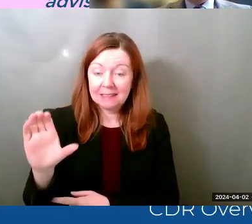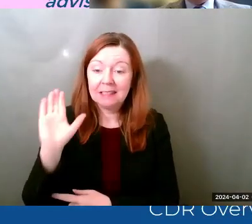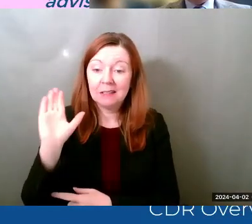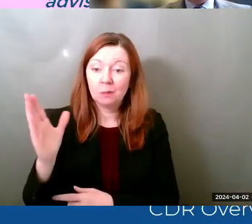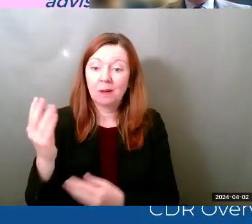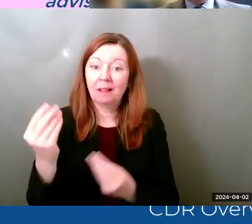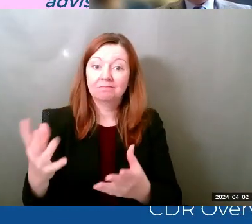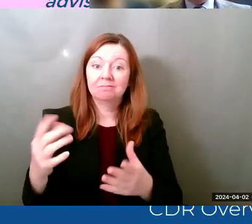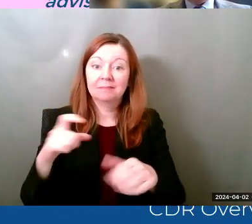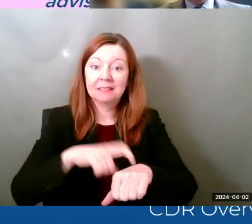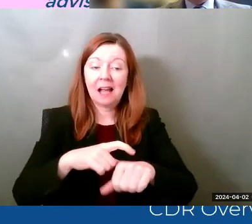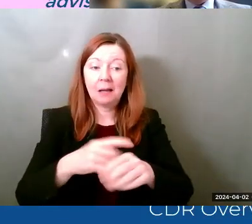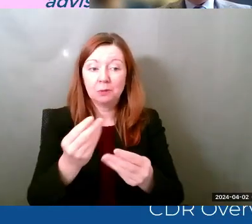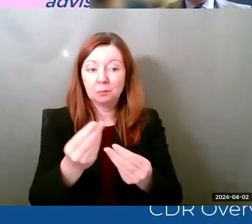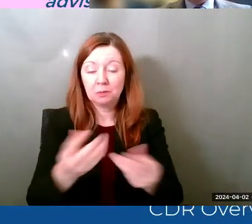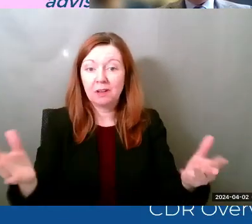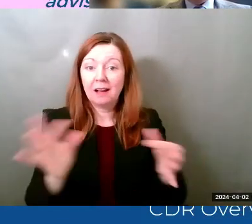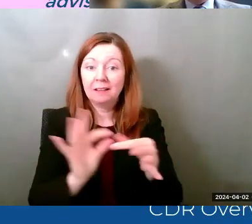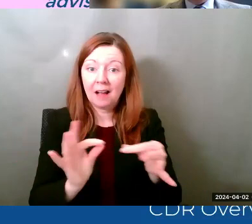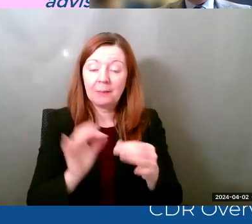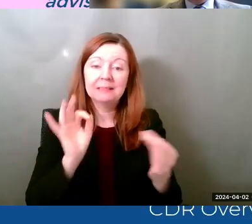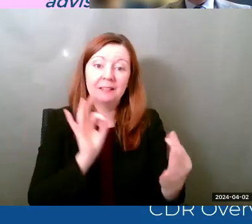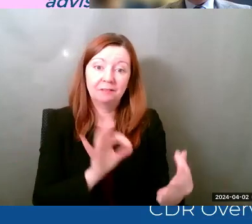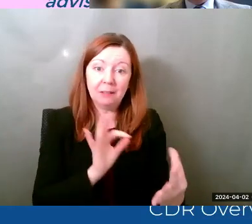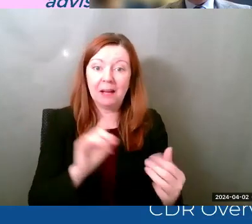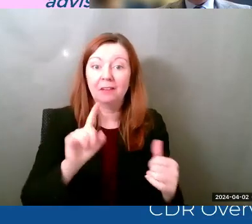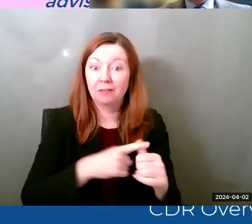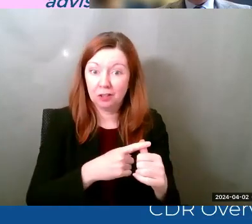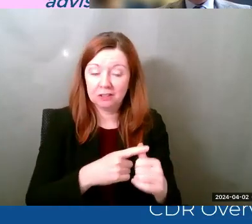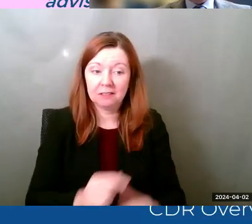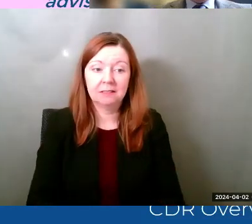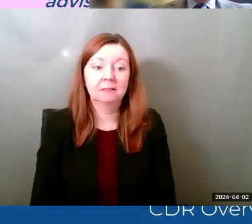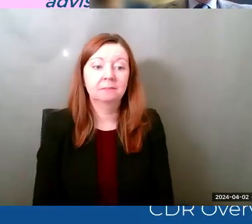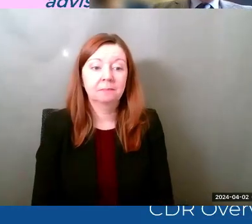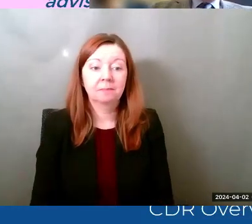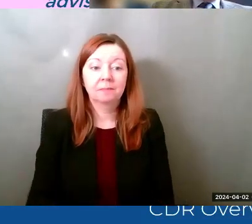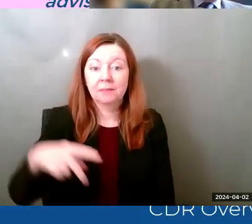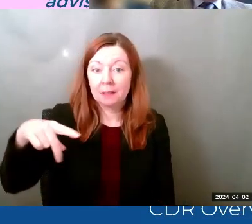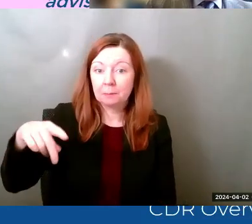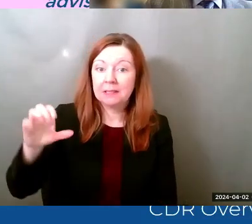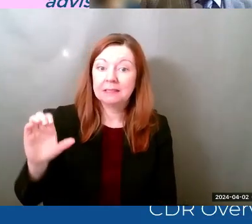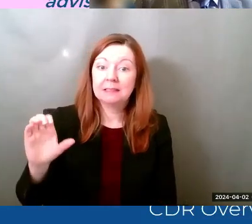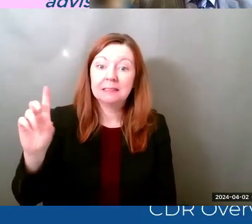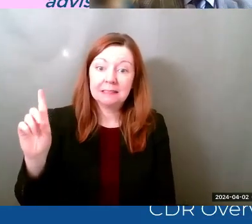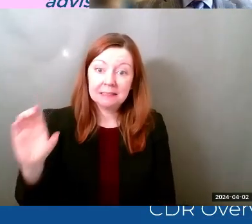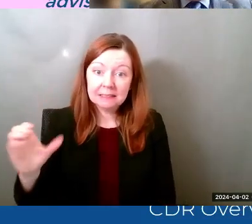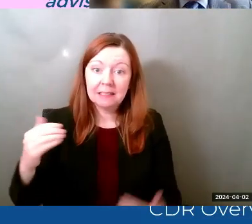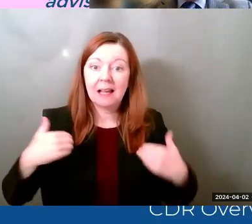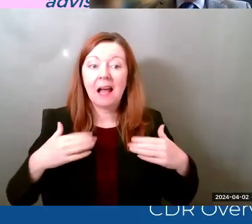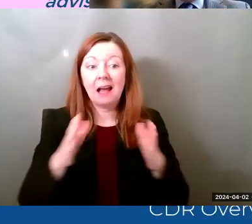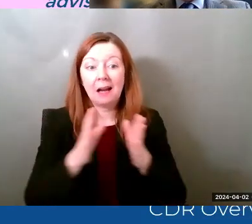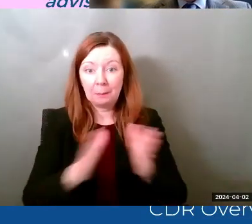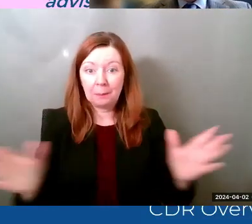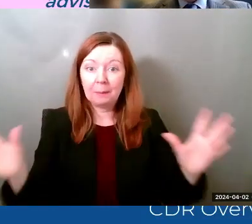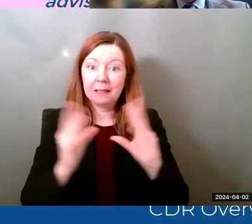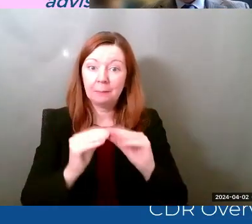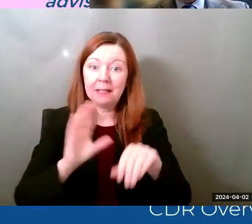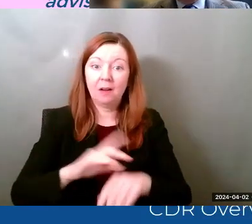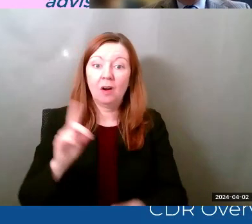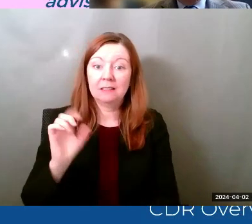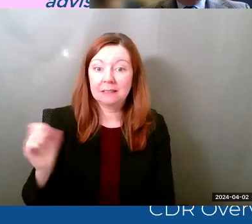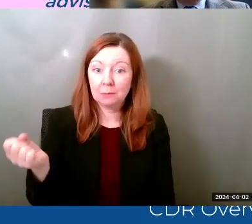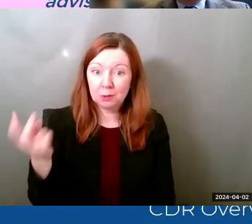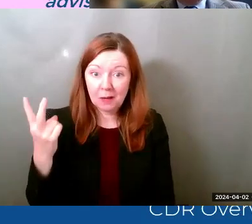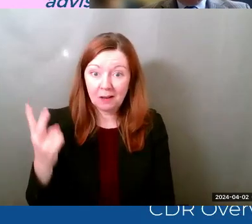given time to provide comments and feedback first. PCDC hosted a public meeting on December